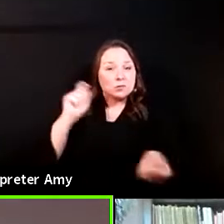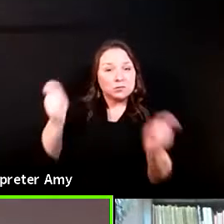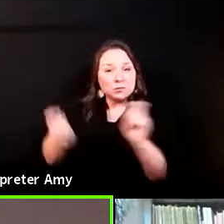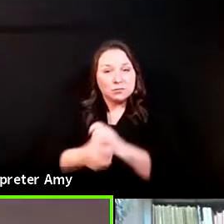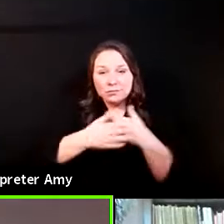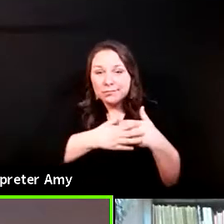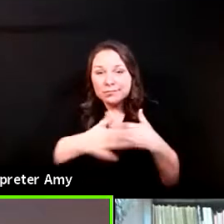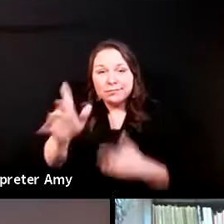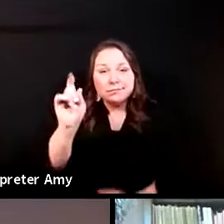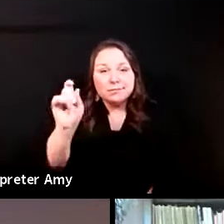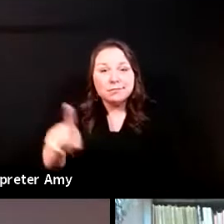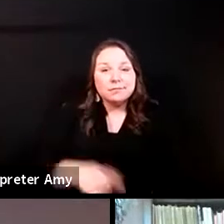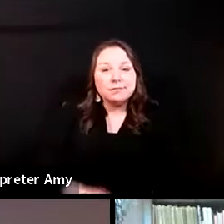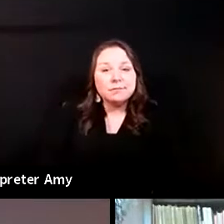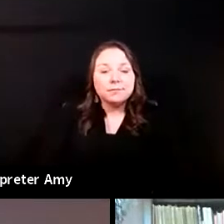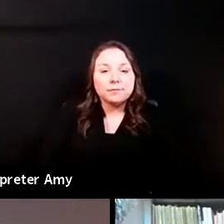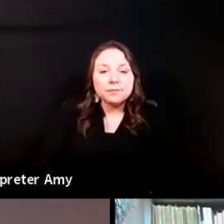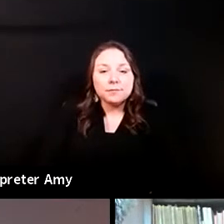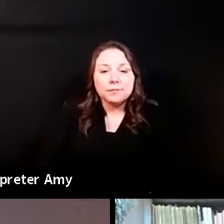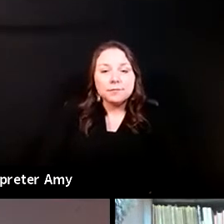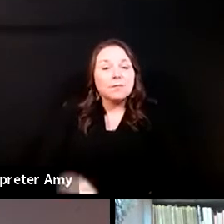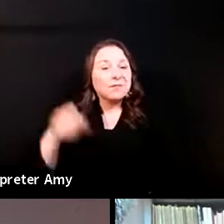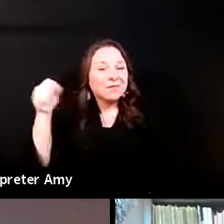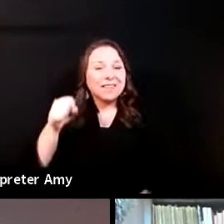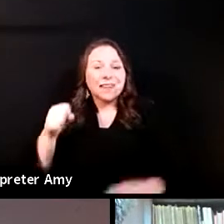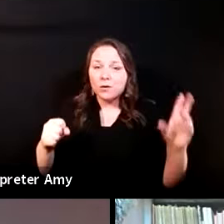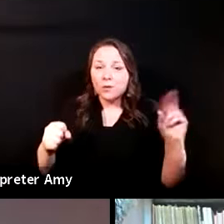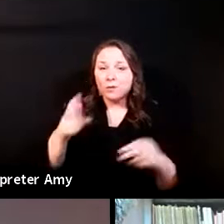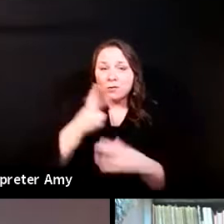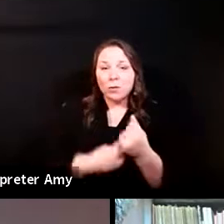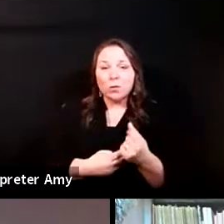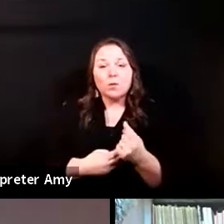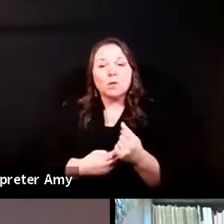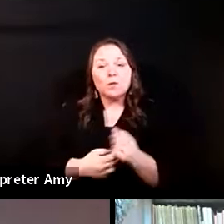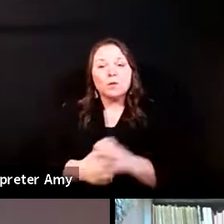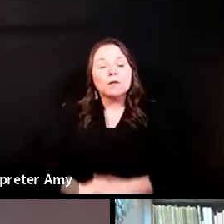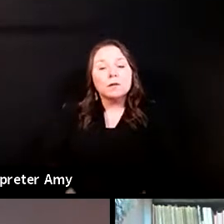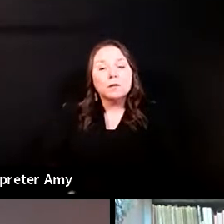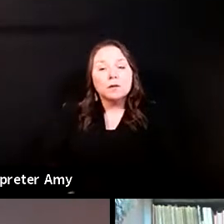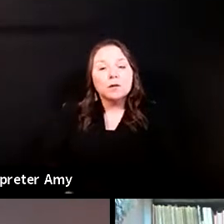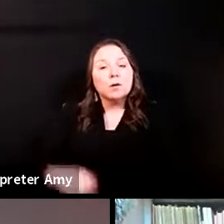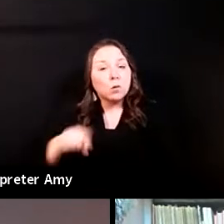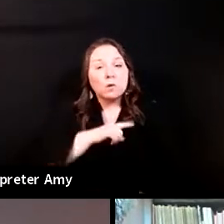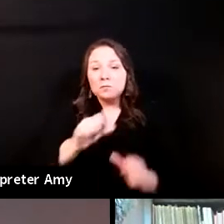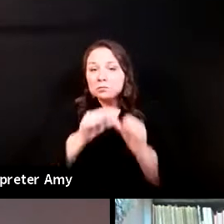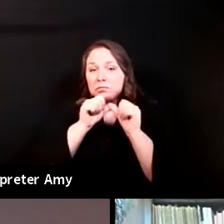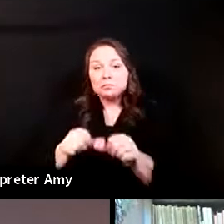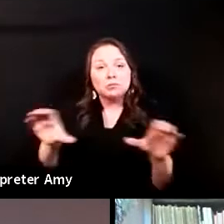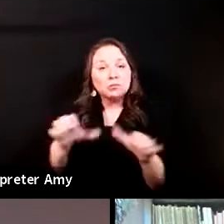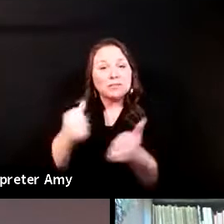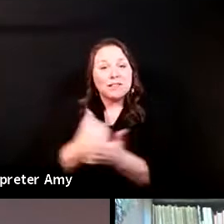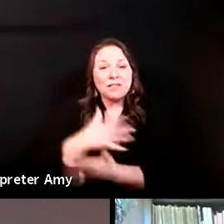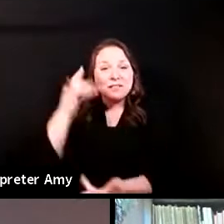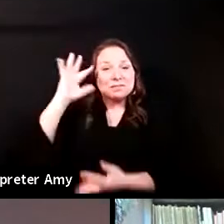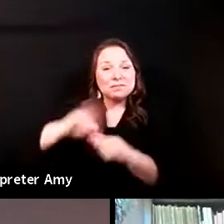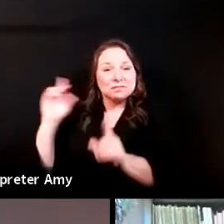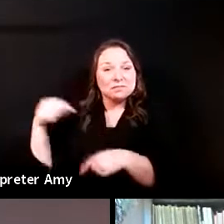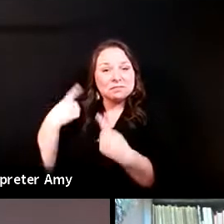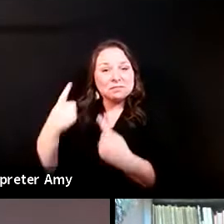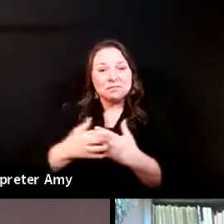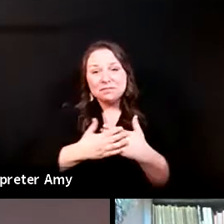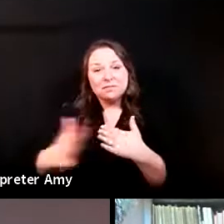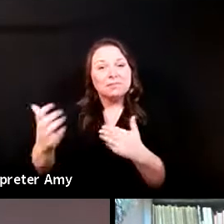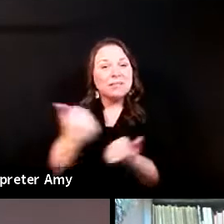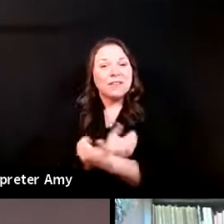forward? Well, yes and no. In part, we are continuing what we're doing. So, a lot of it